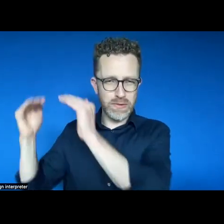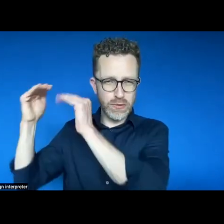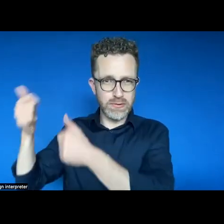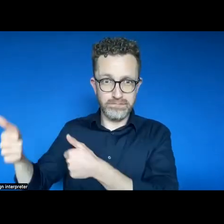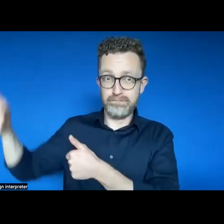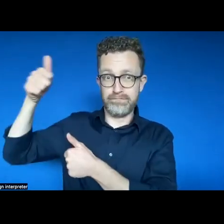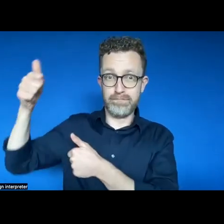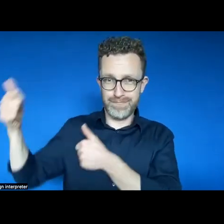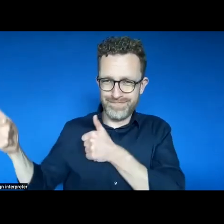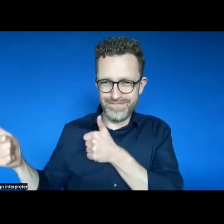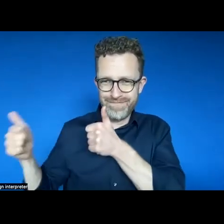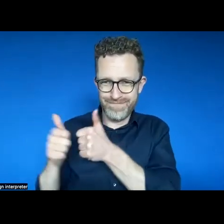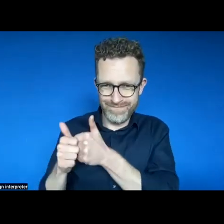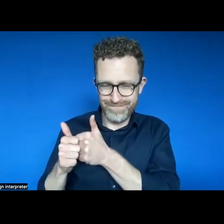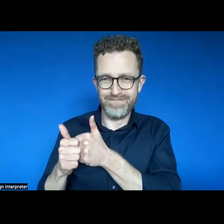took